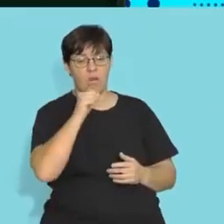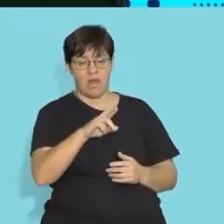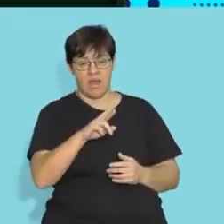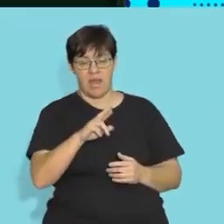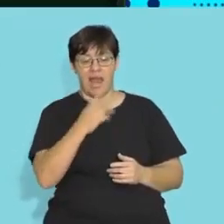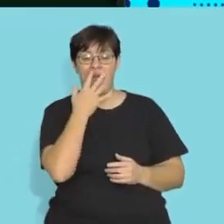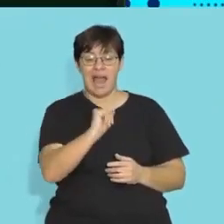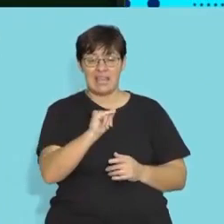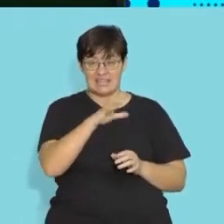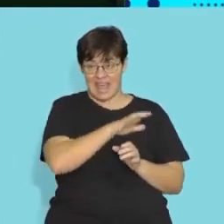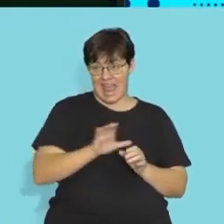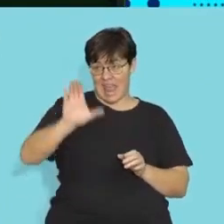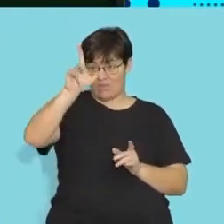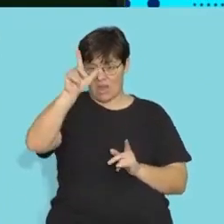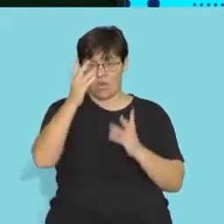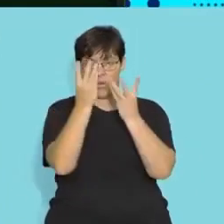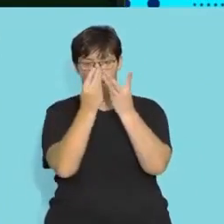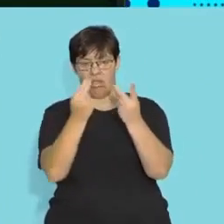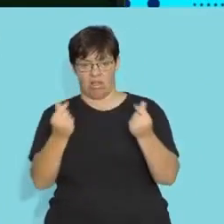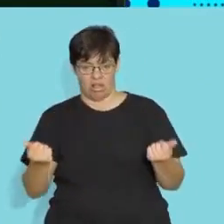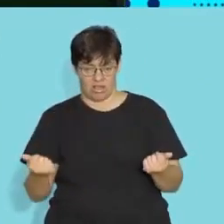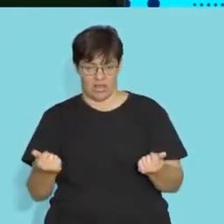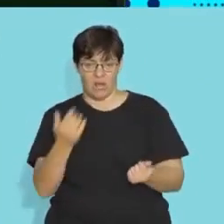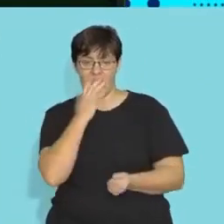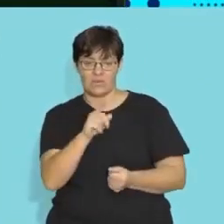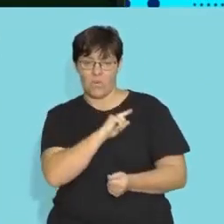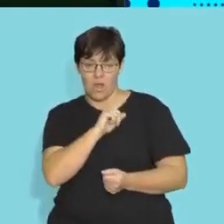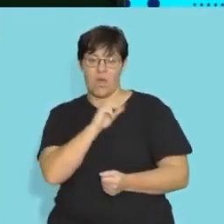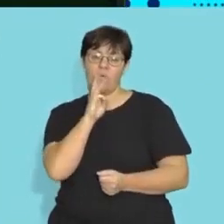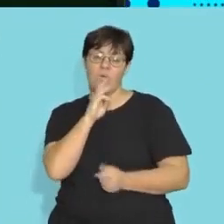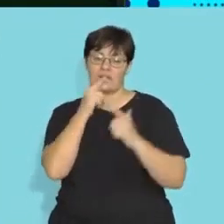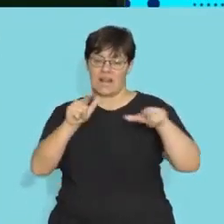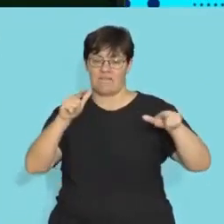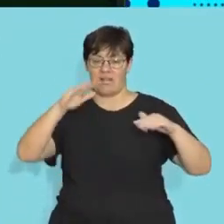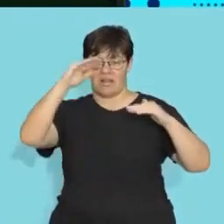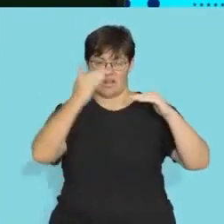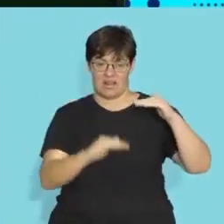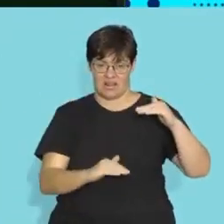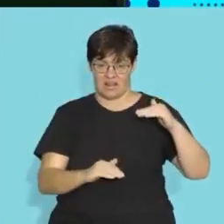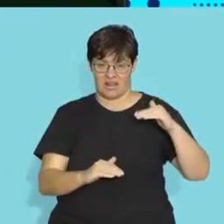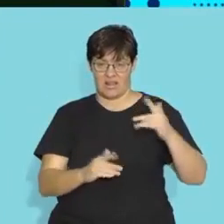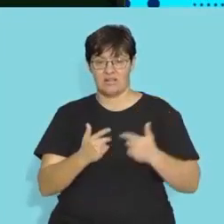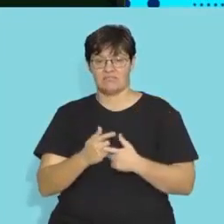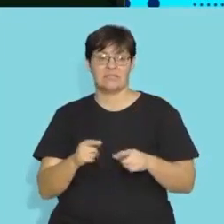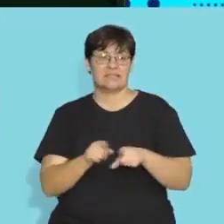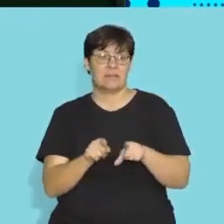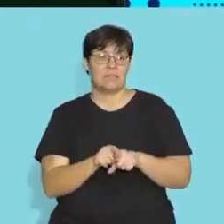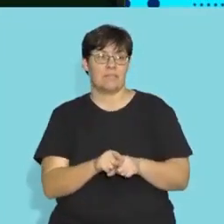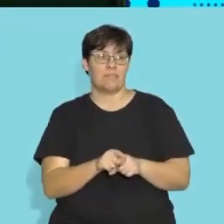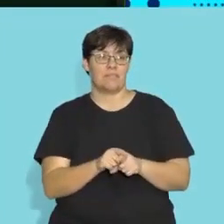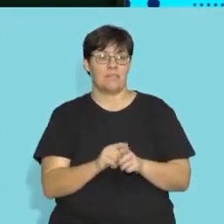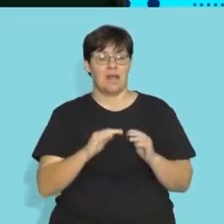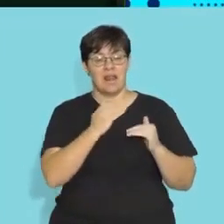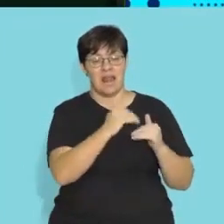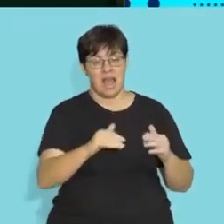we find that lots of our polar ice caps are melting, and that is contributing to an increase in the water levels. And this in turn